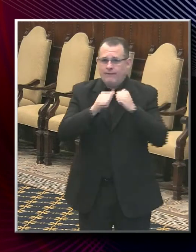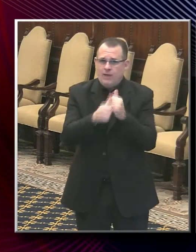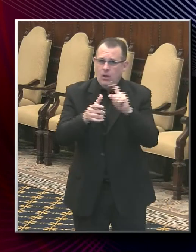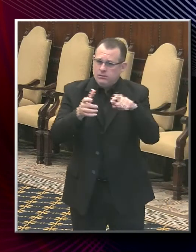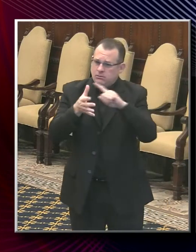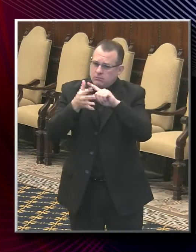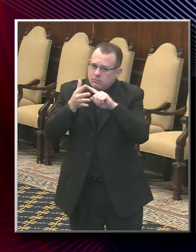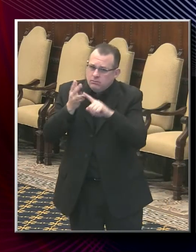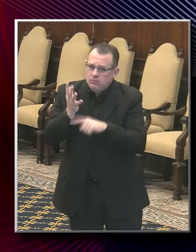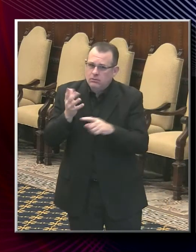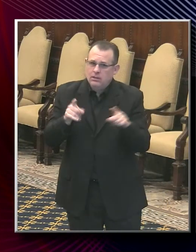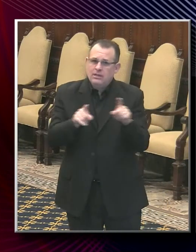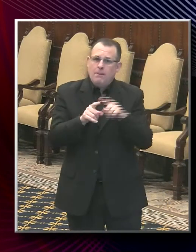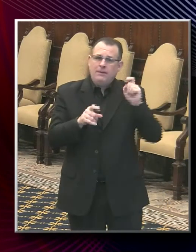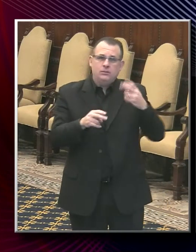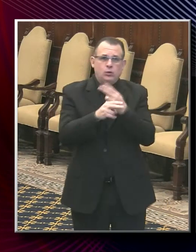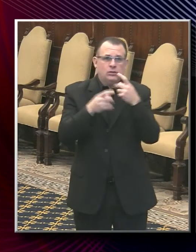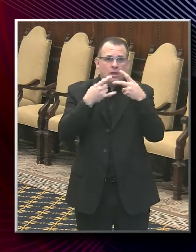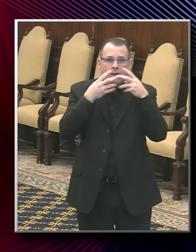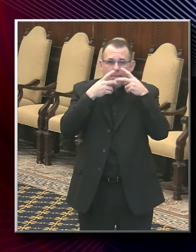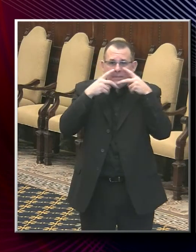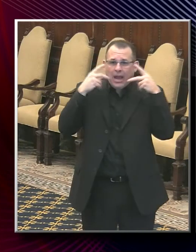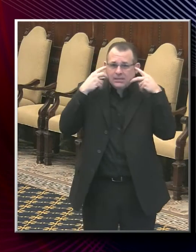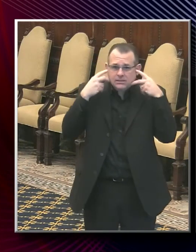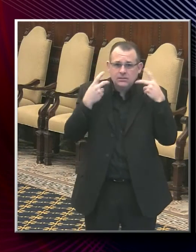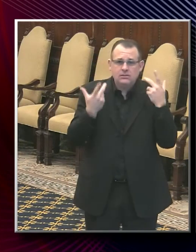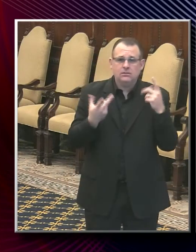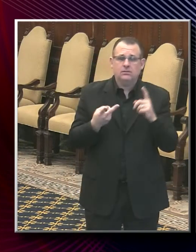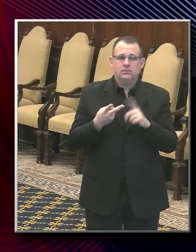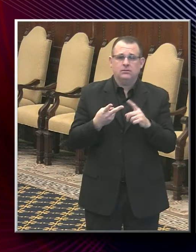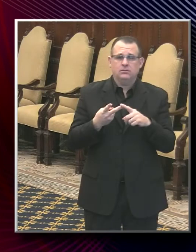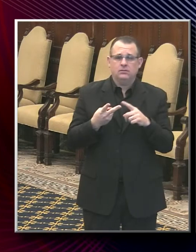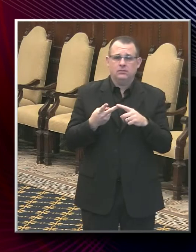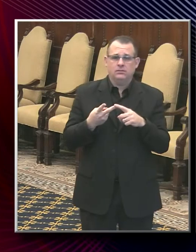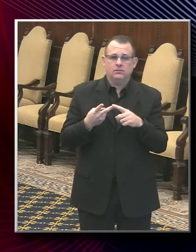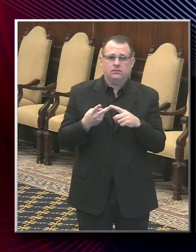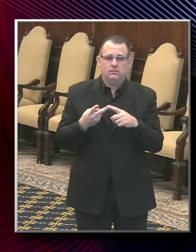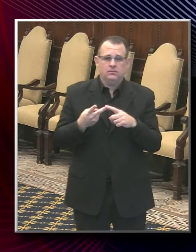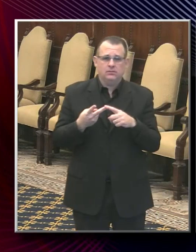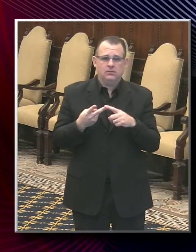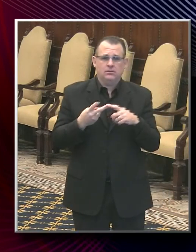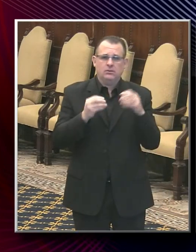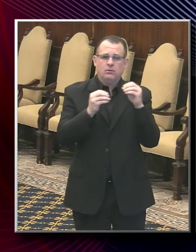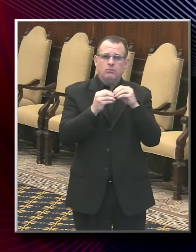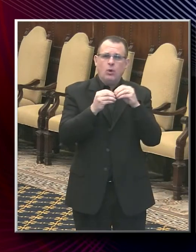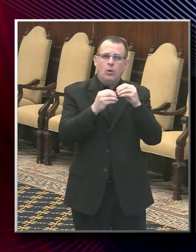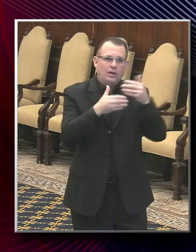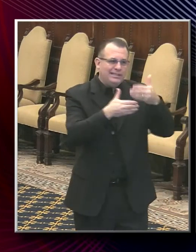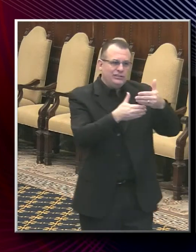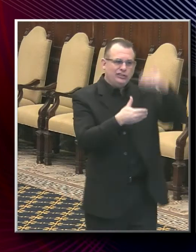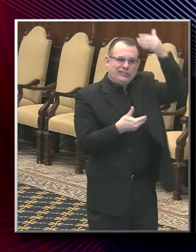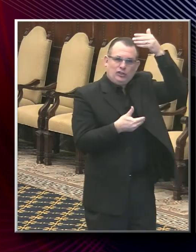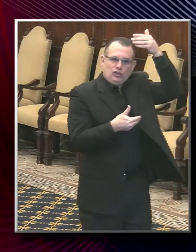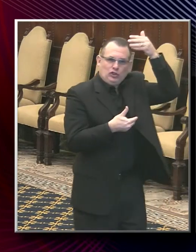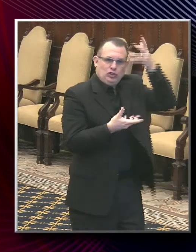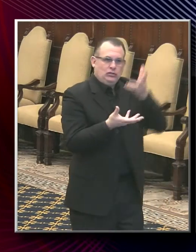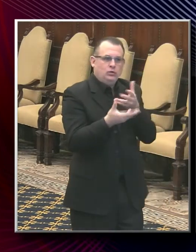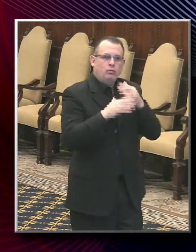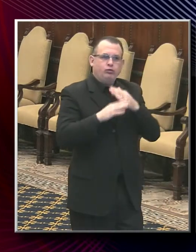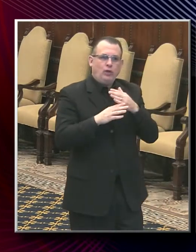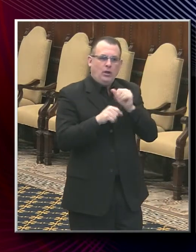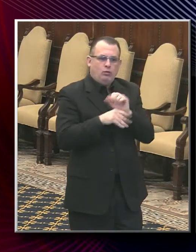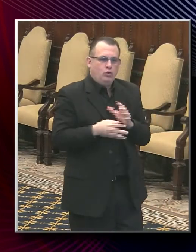Things like wearing masks, putting up additional shielding to protect workers, working